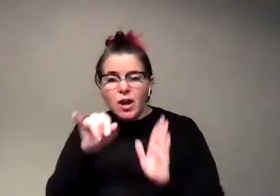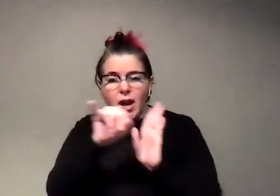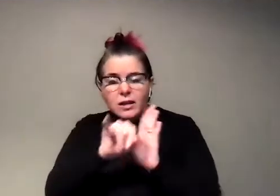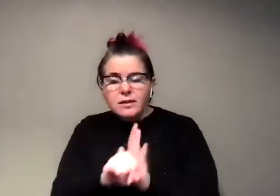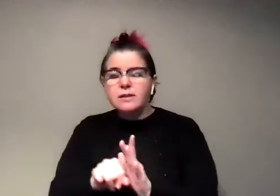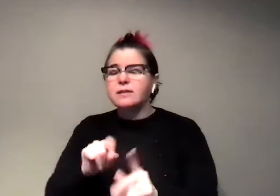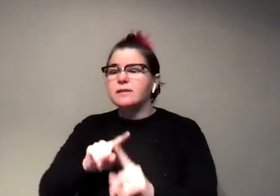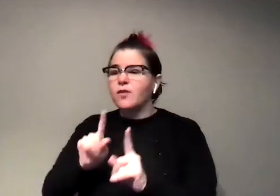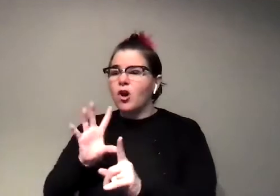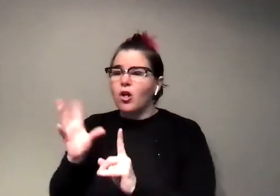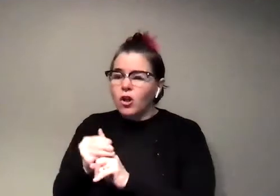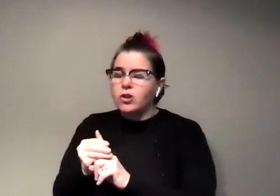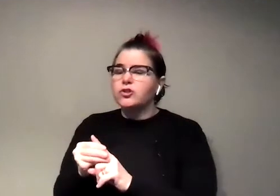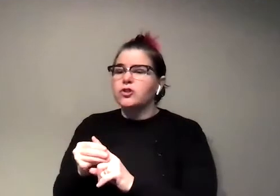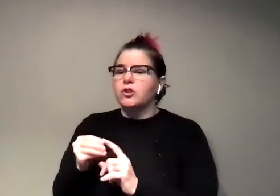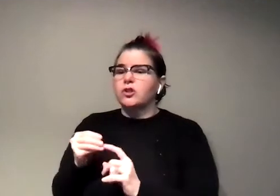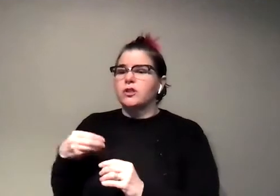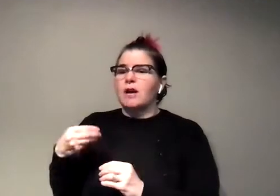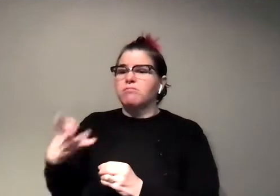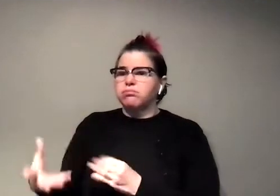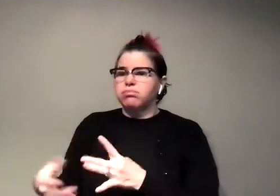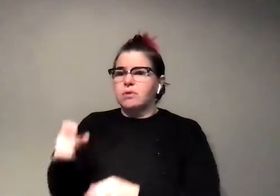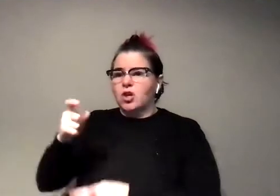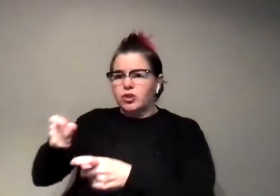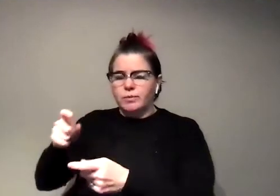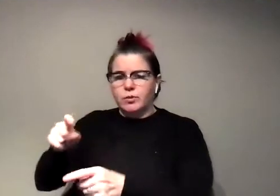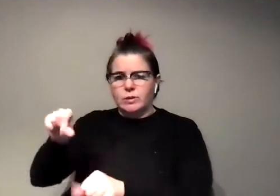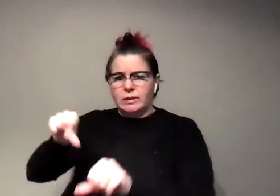that have contributed to science, but